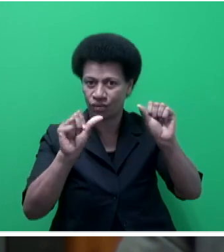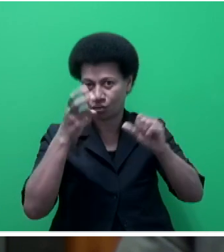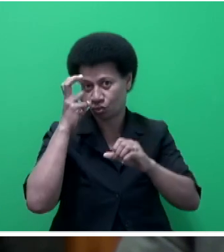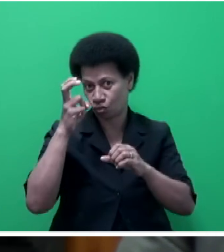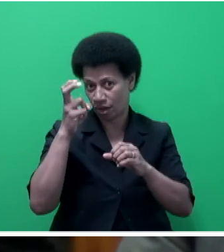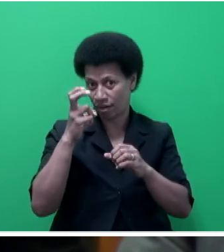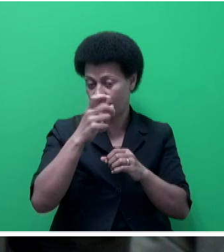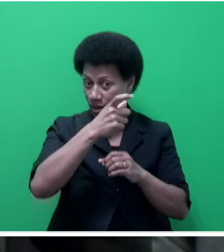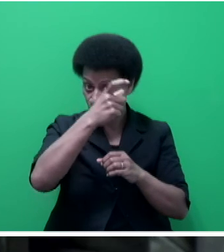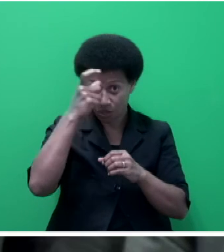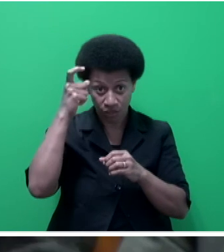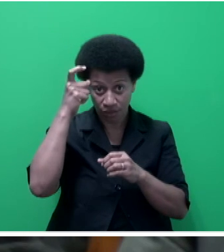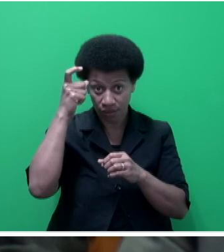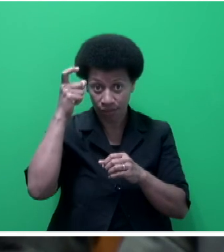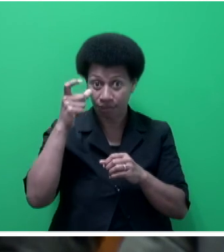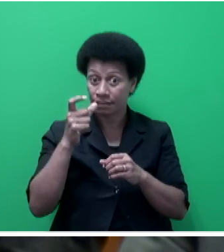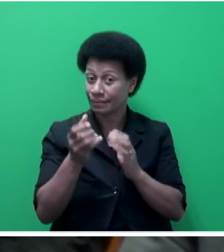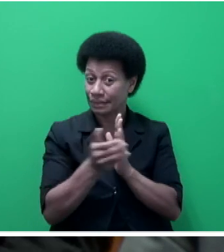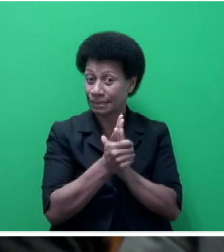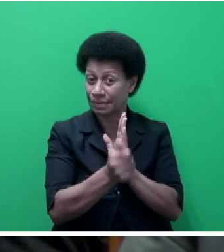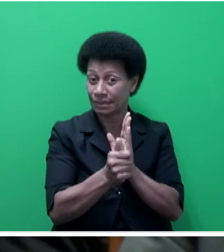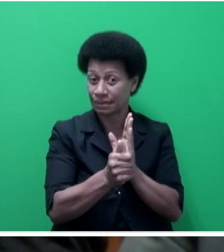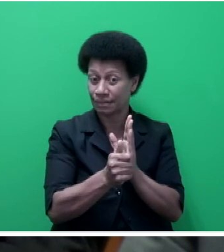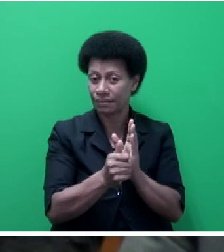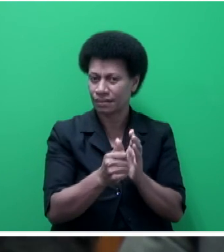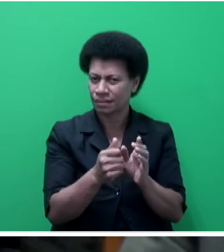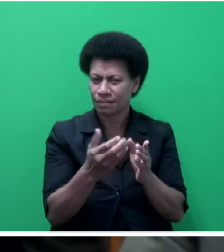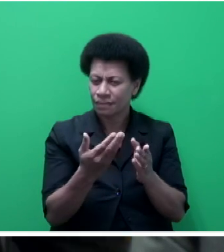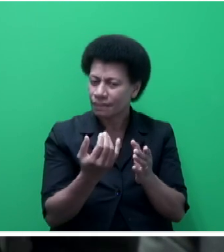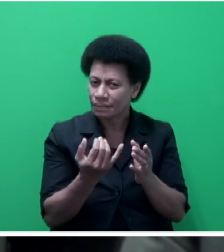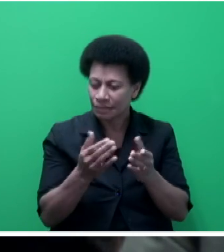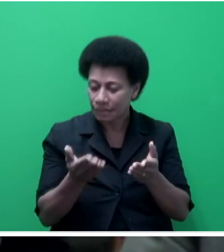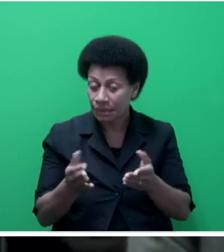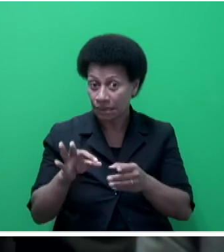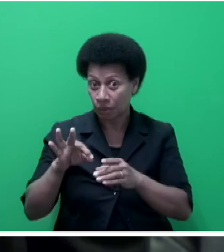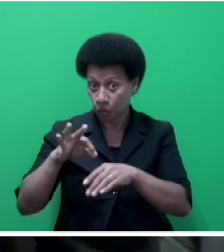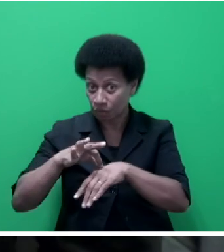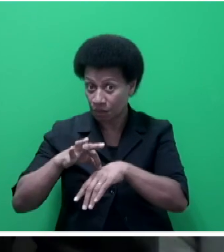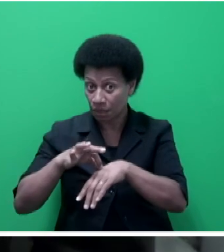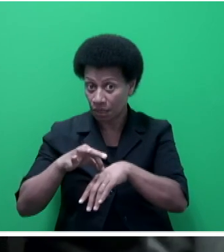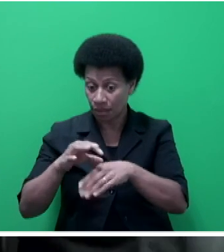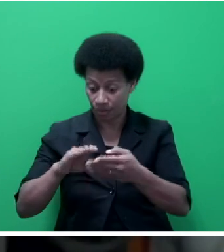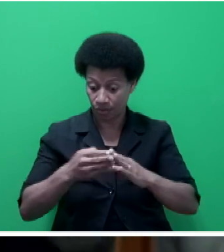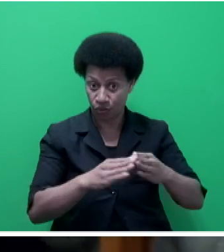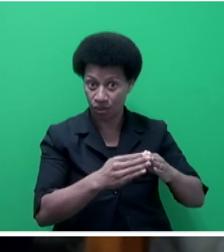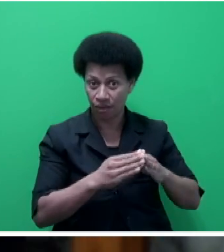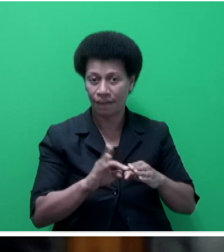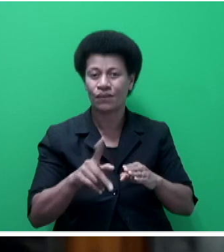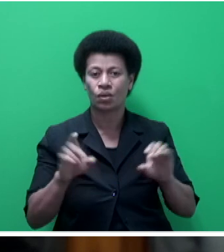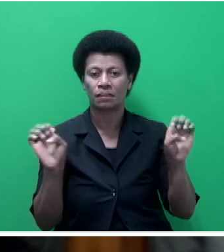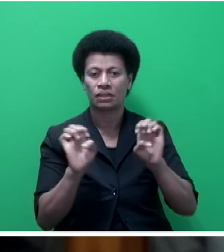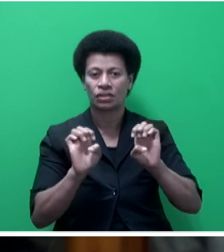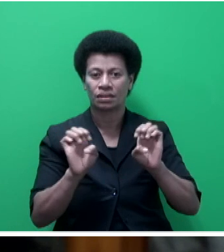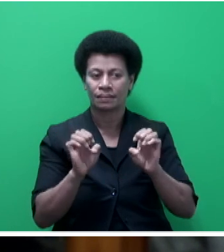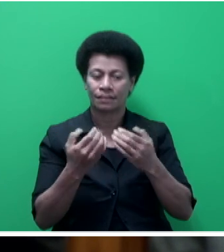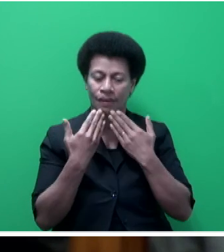medicine specialists at the most significant health facilities around the country to be able to deal with emergency cases. I thank